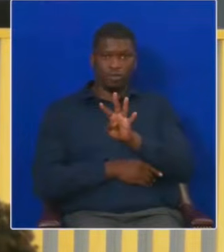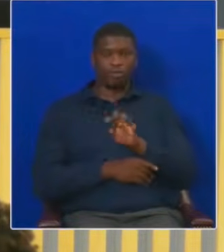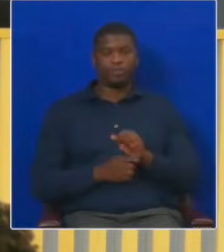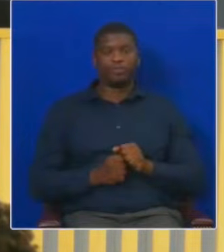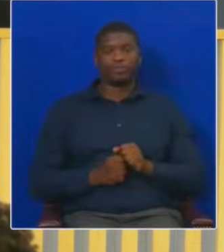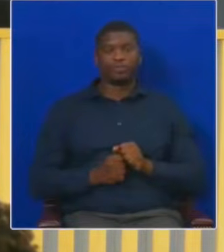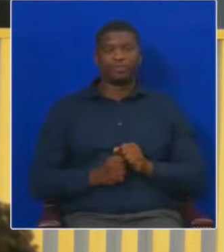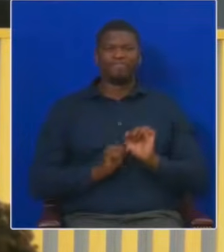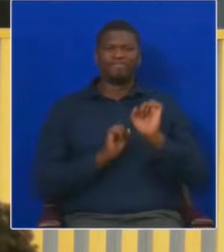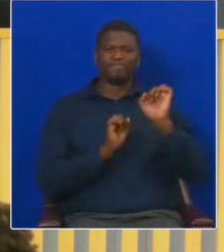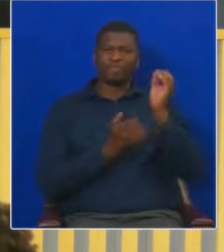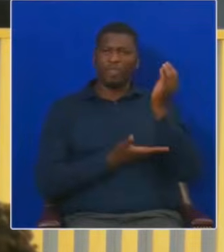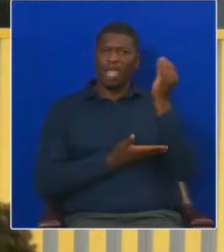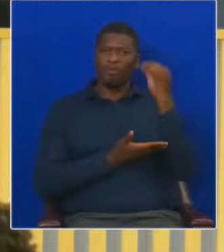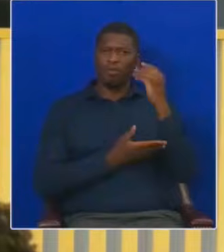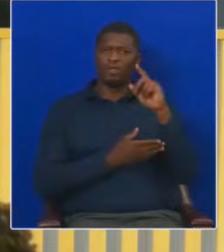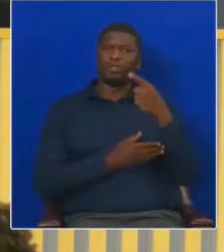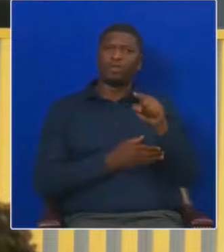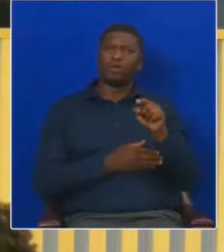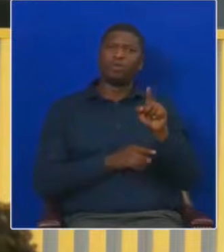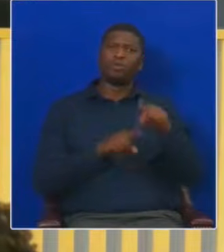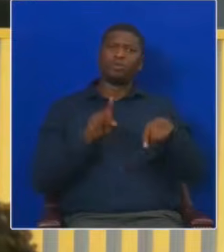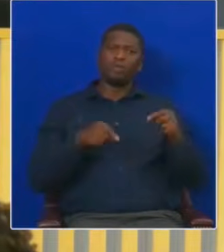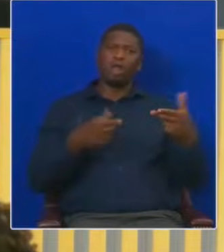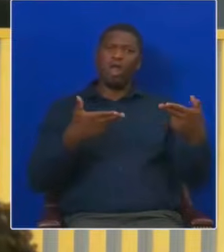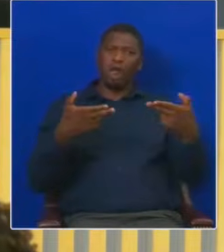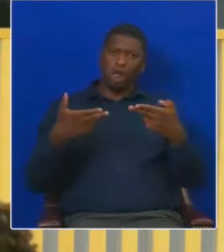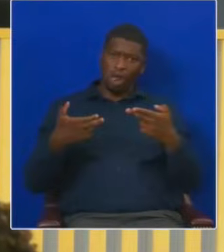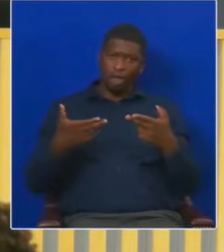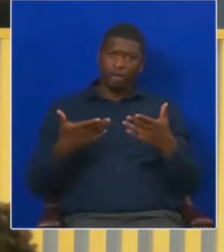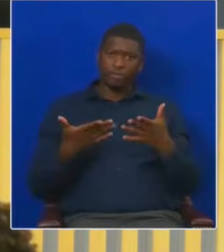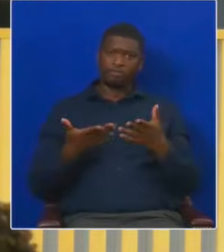of the firearms are as follows.